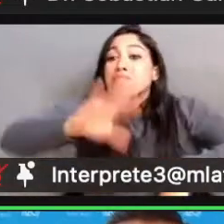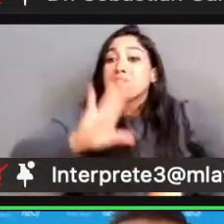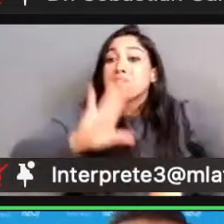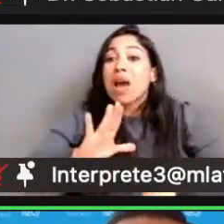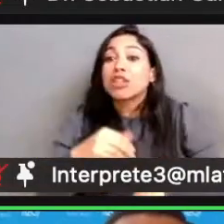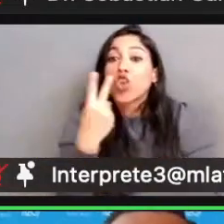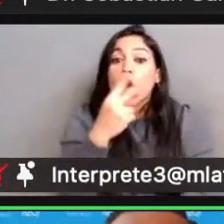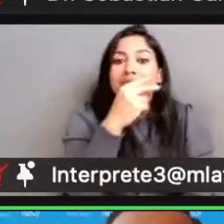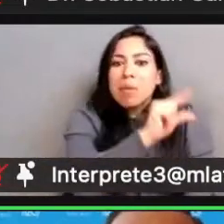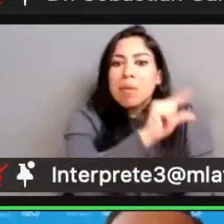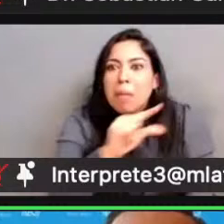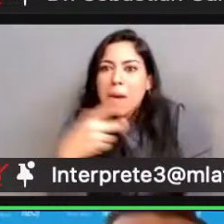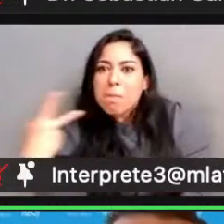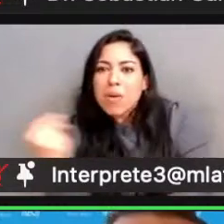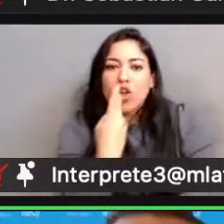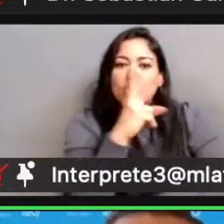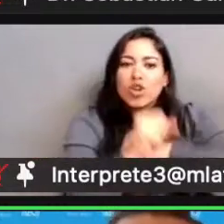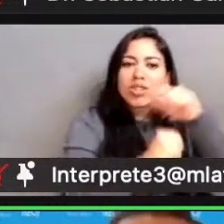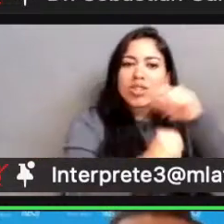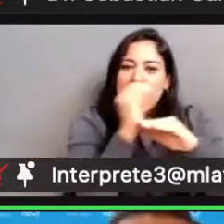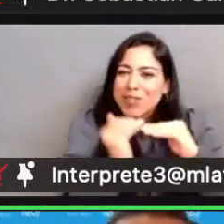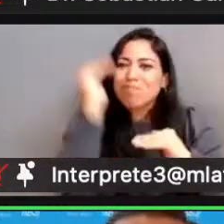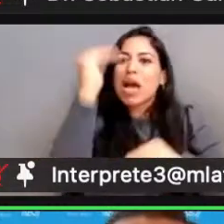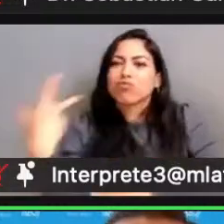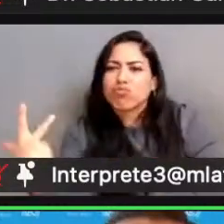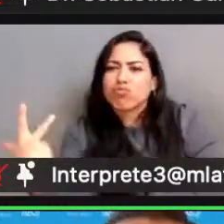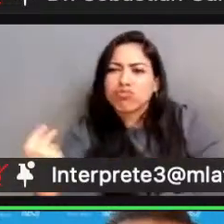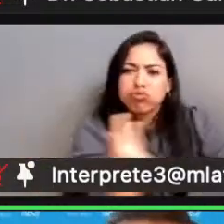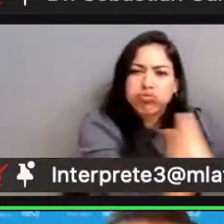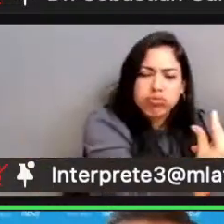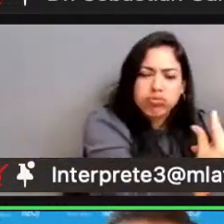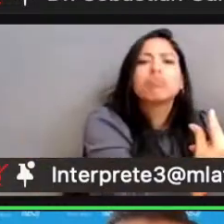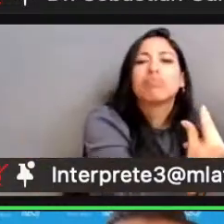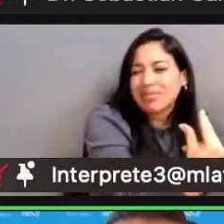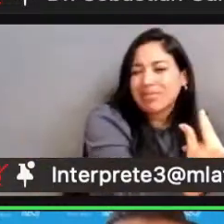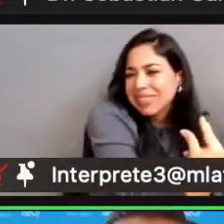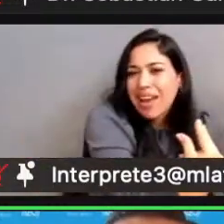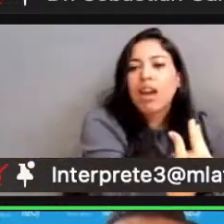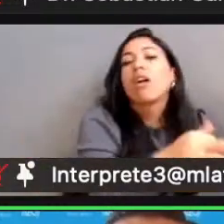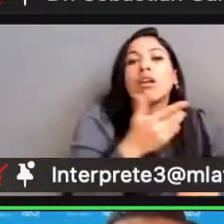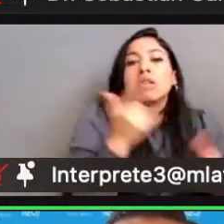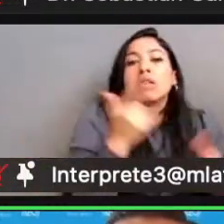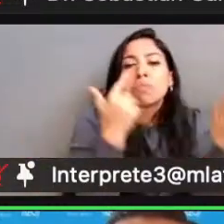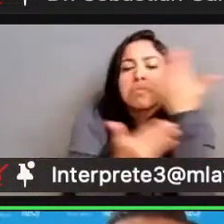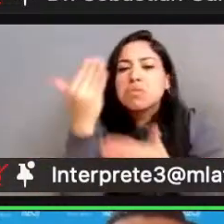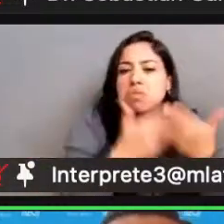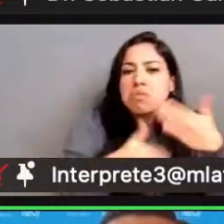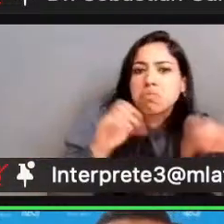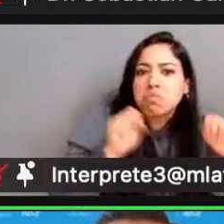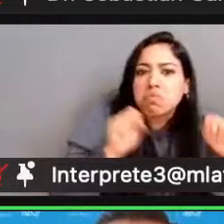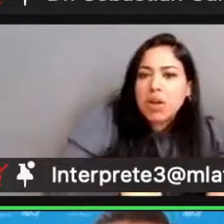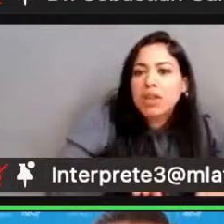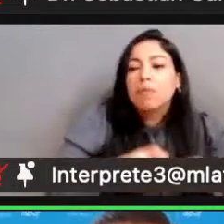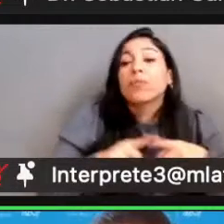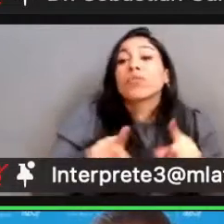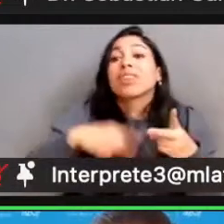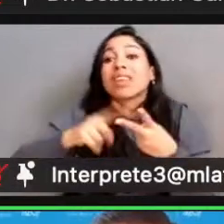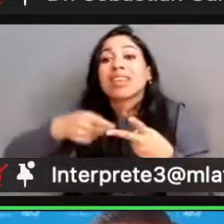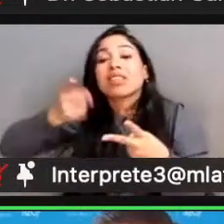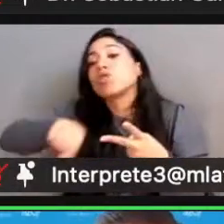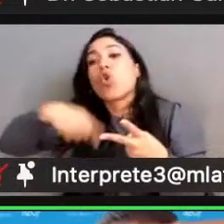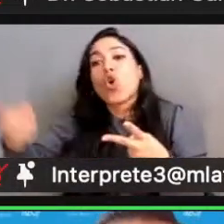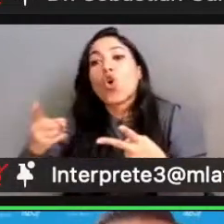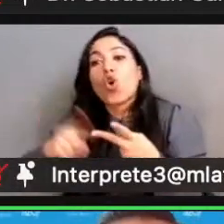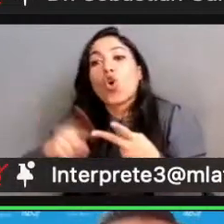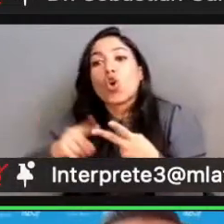of doses in populations of 2 years and older, and which is being reviewed, it